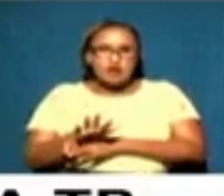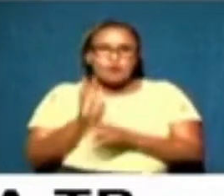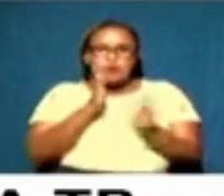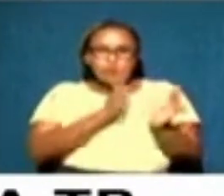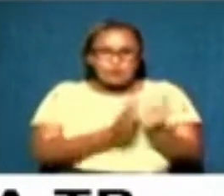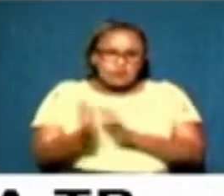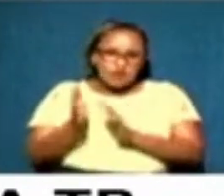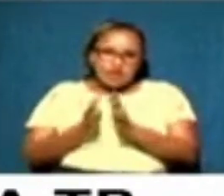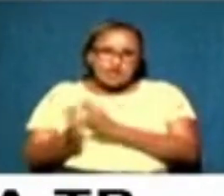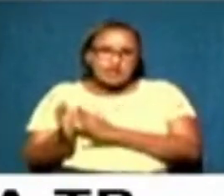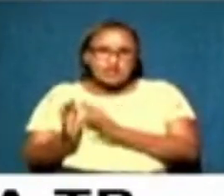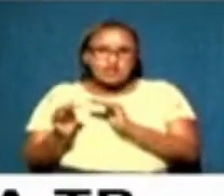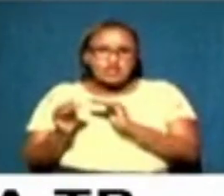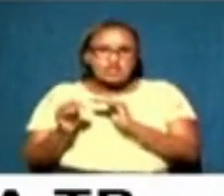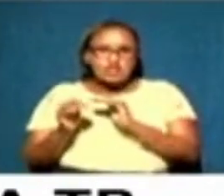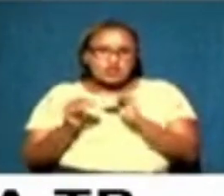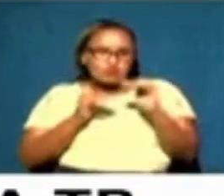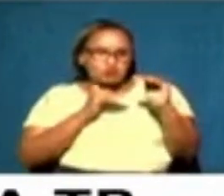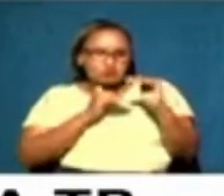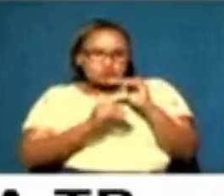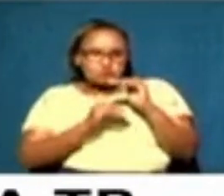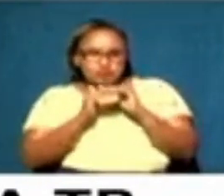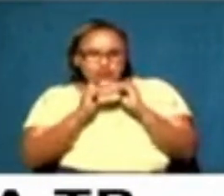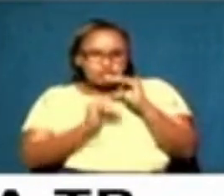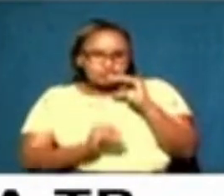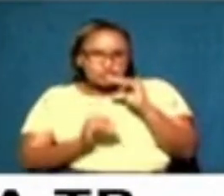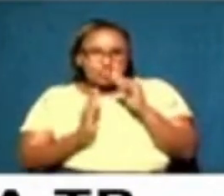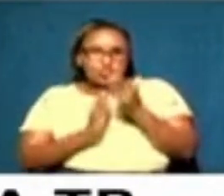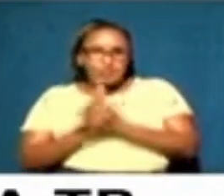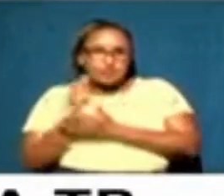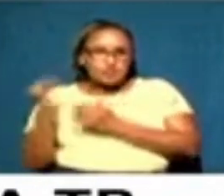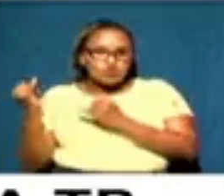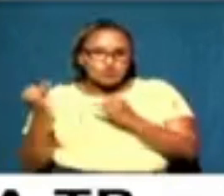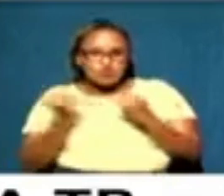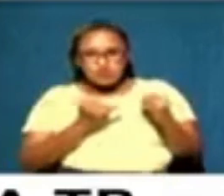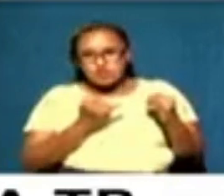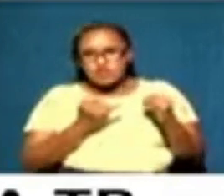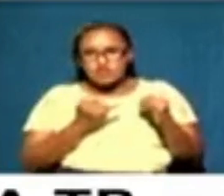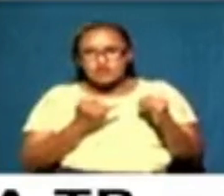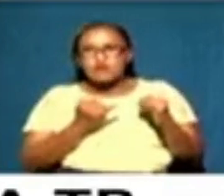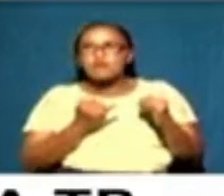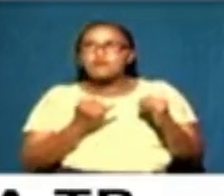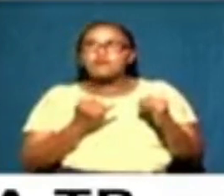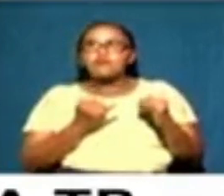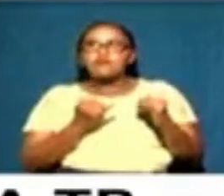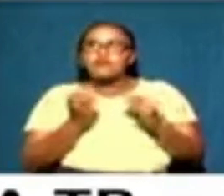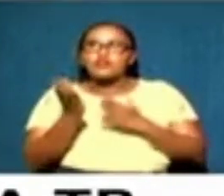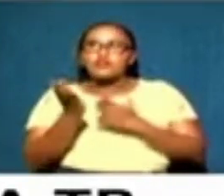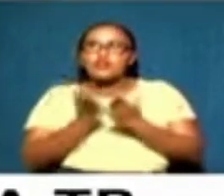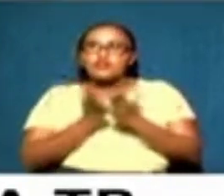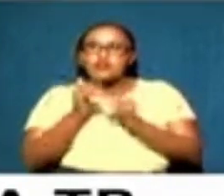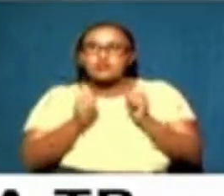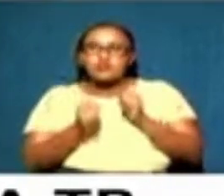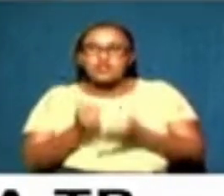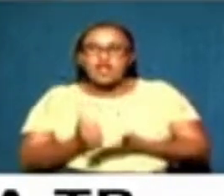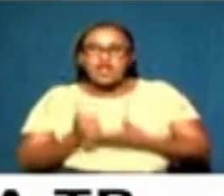up our programmatic efforts by introducing innovative approaches that will help the